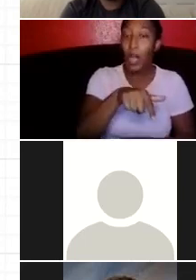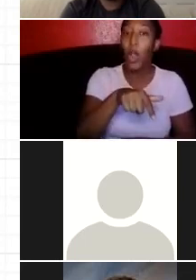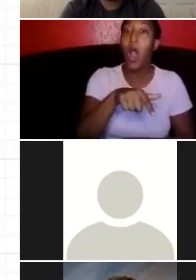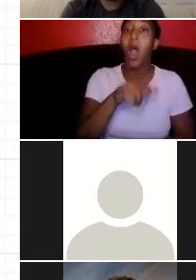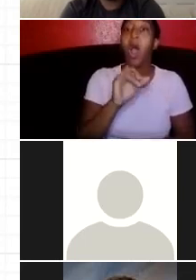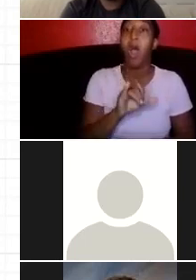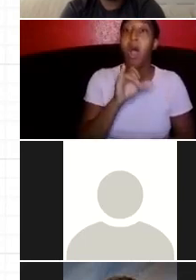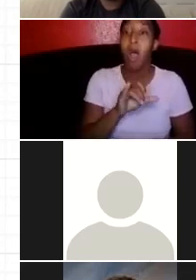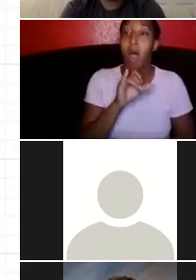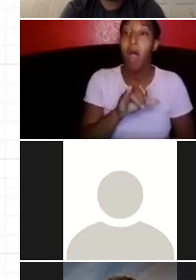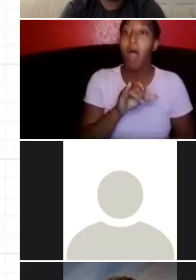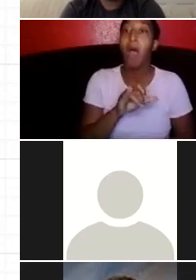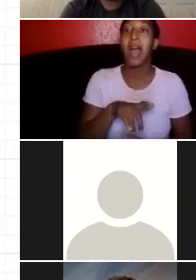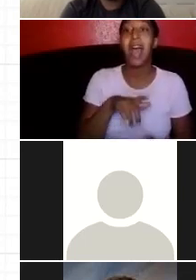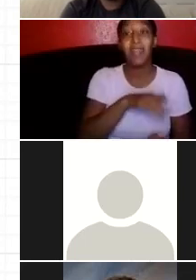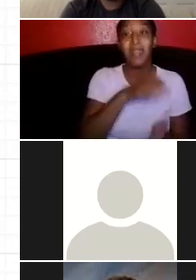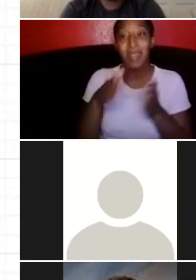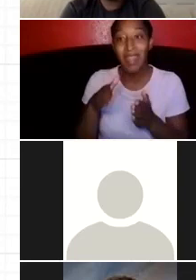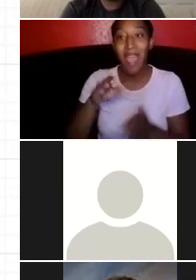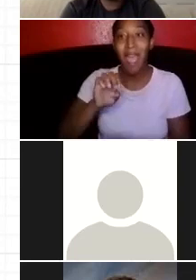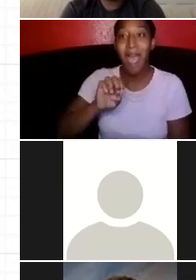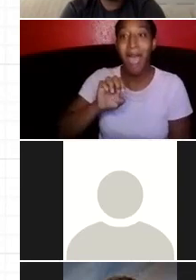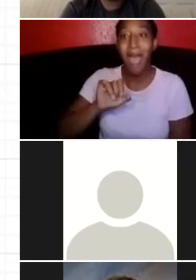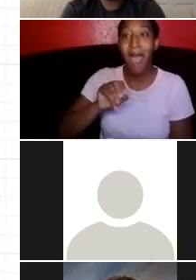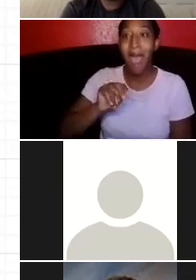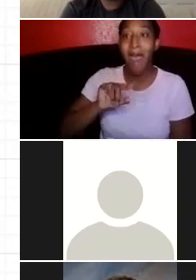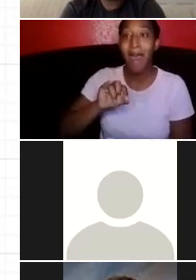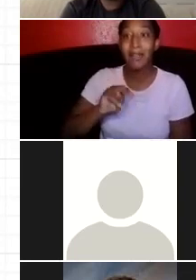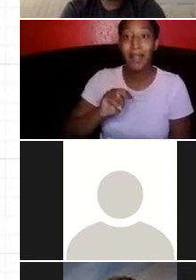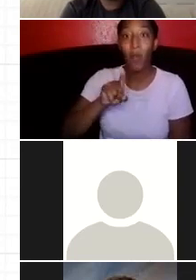this law is consistent with what I'm seeing as well.